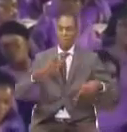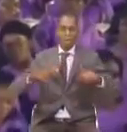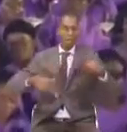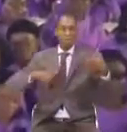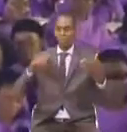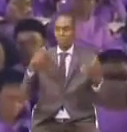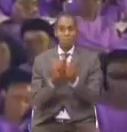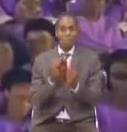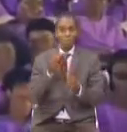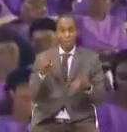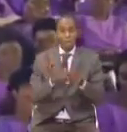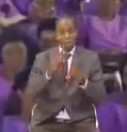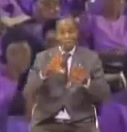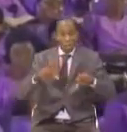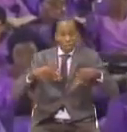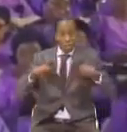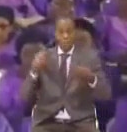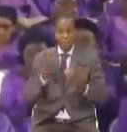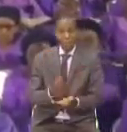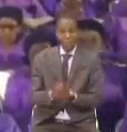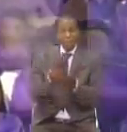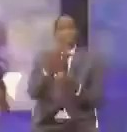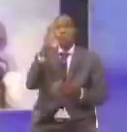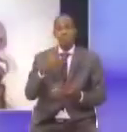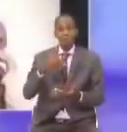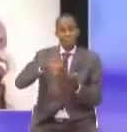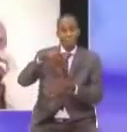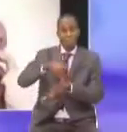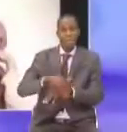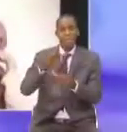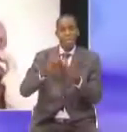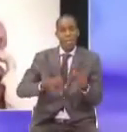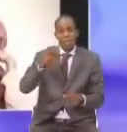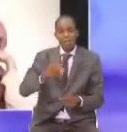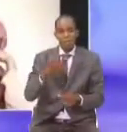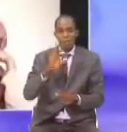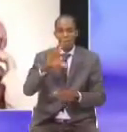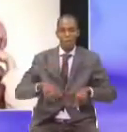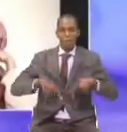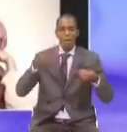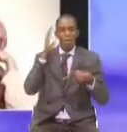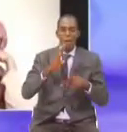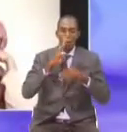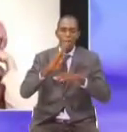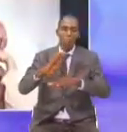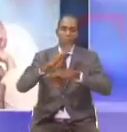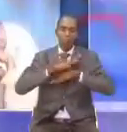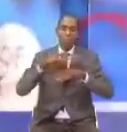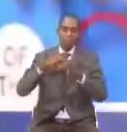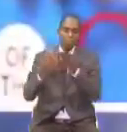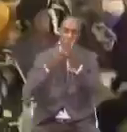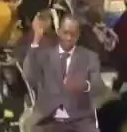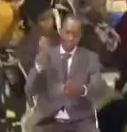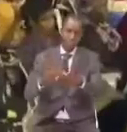you accept the help of God tonight, every need of your life will be satisfied in